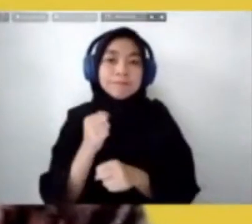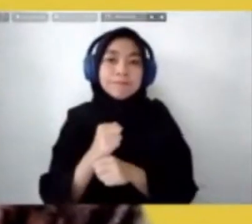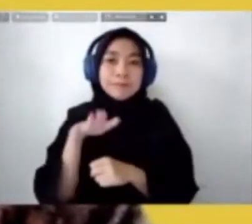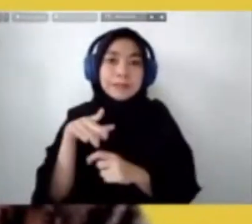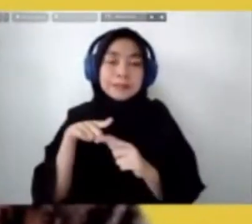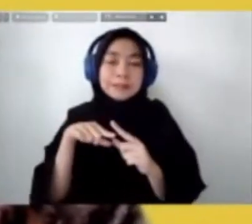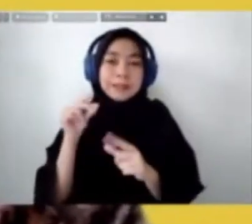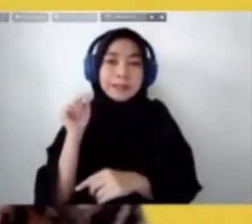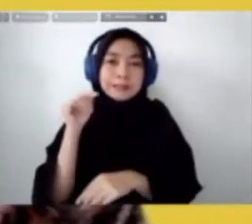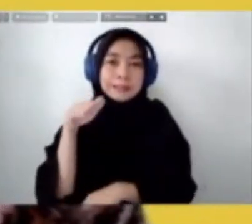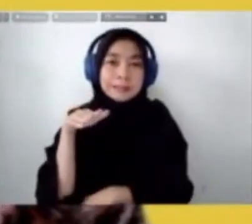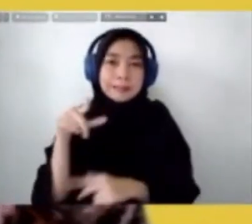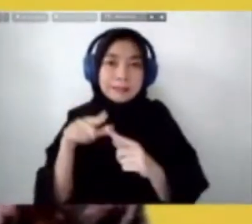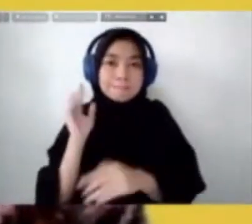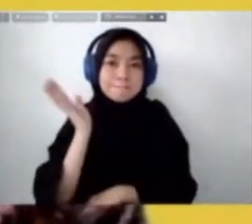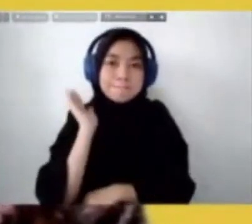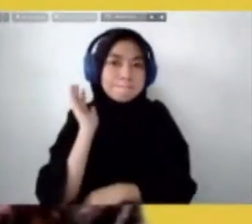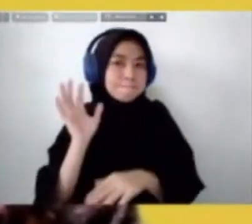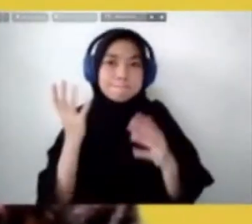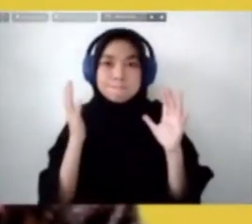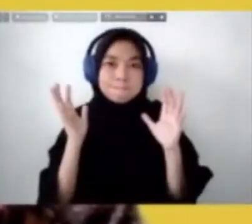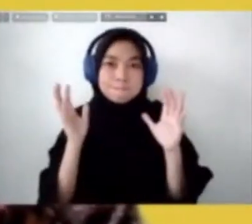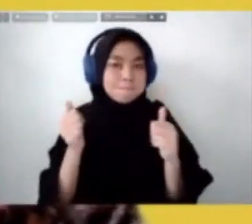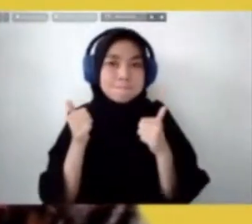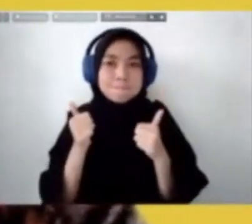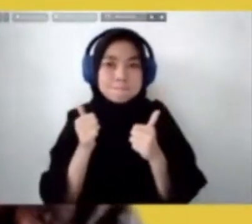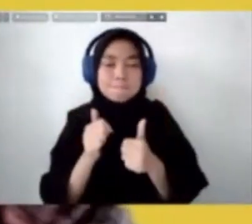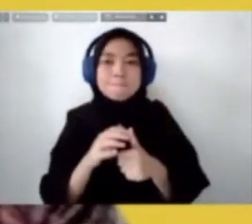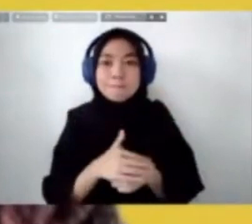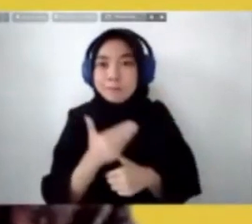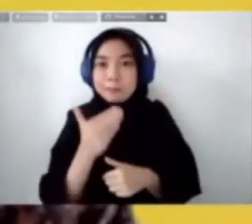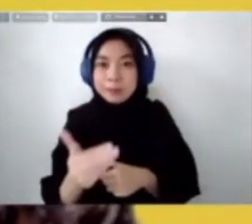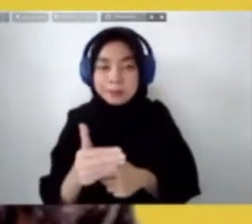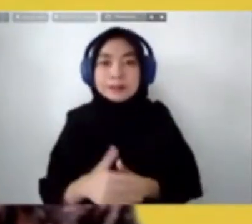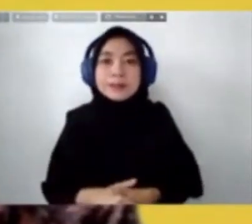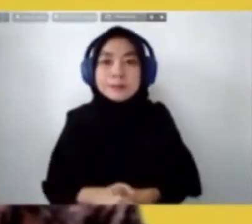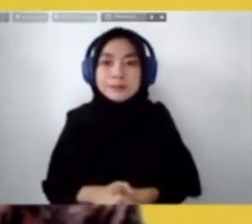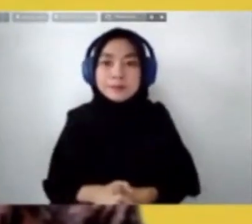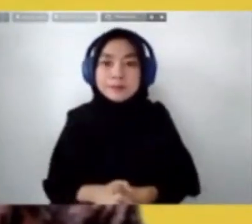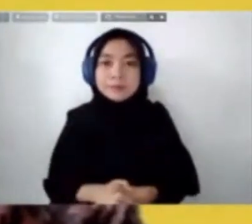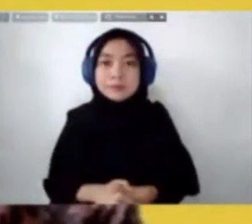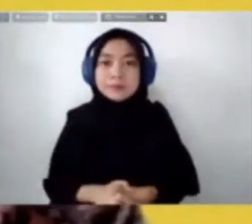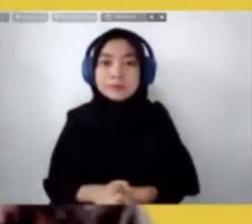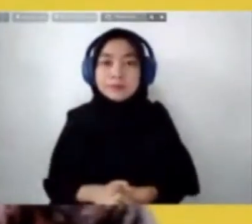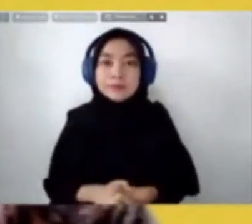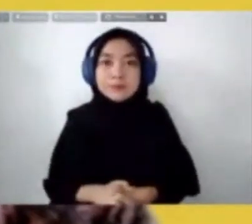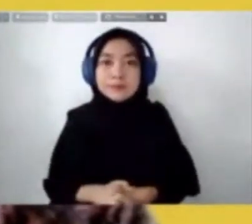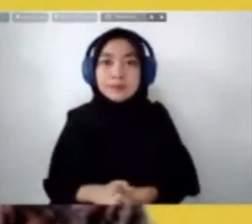presentation Dr. Zarza has given us. Thank you so much once again. And ladies and